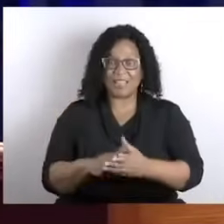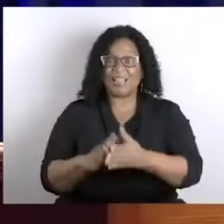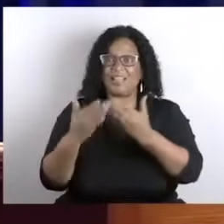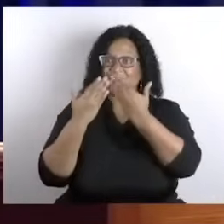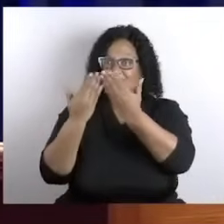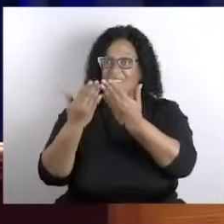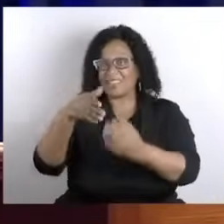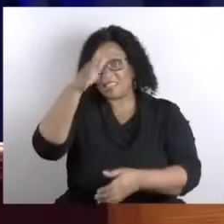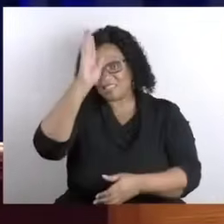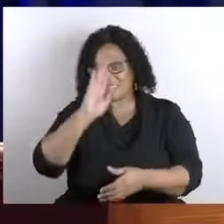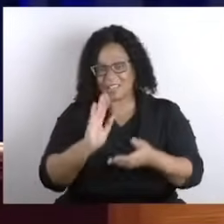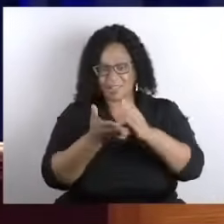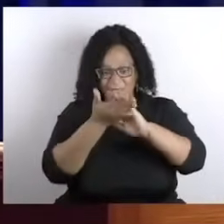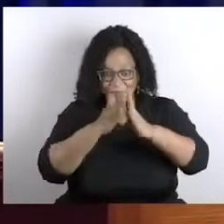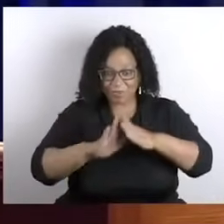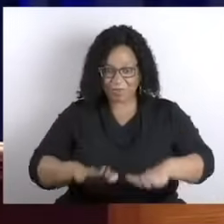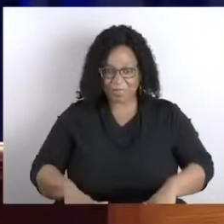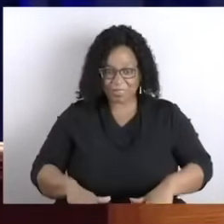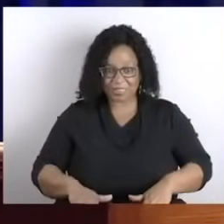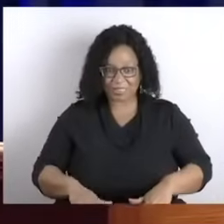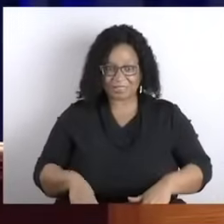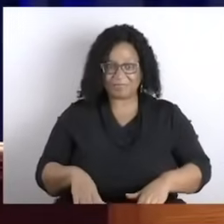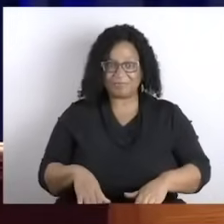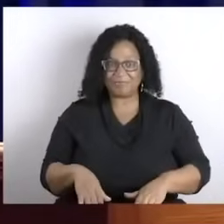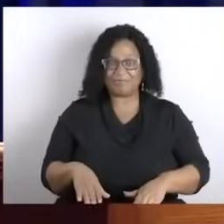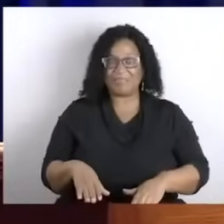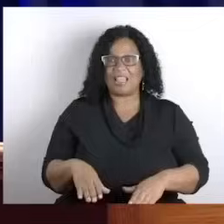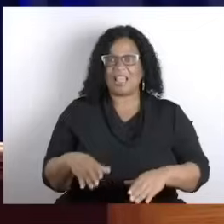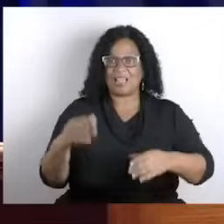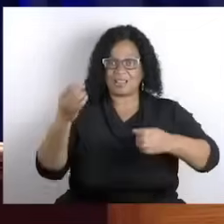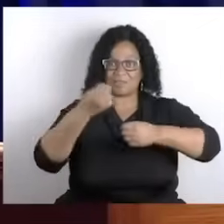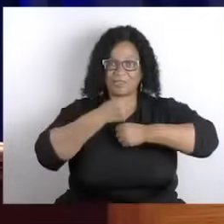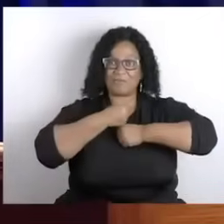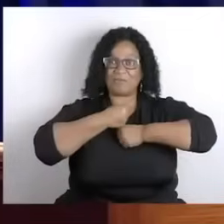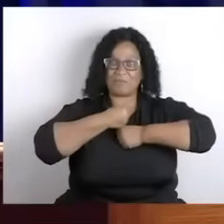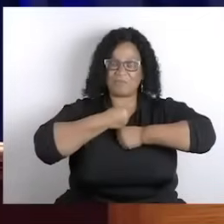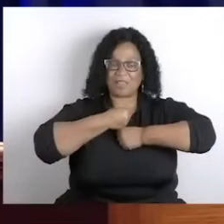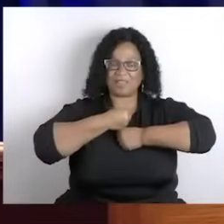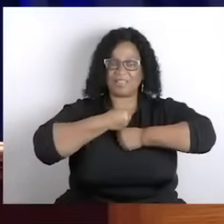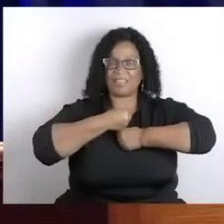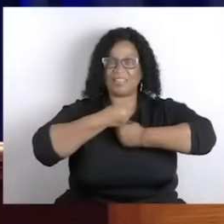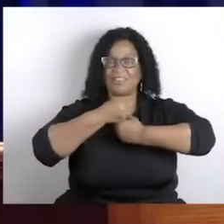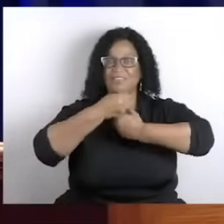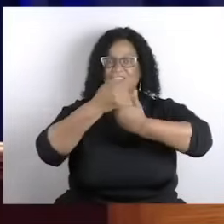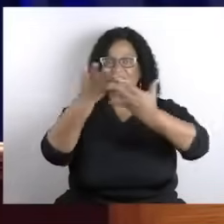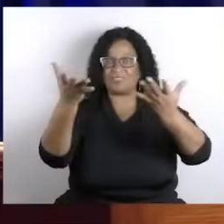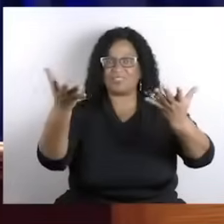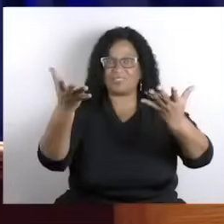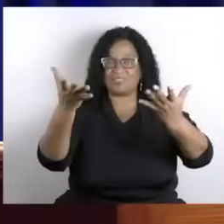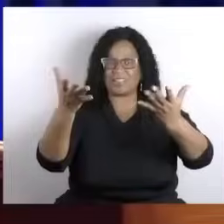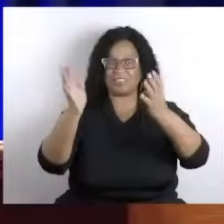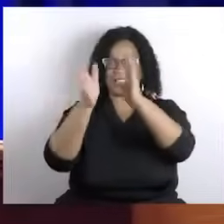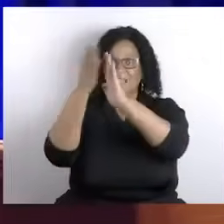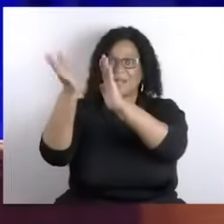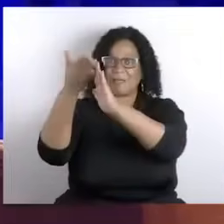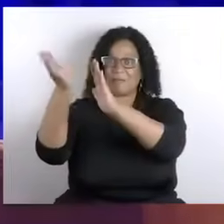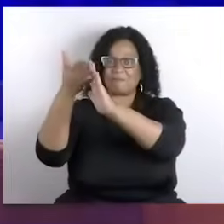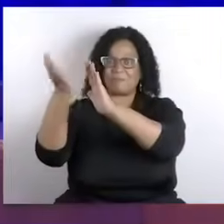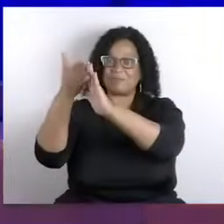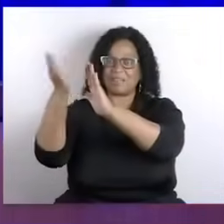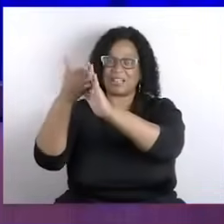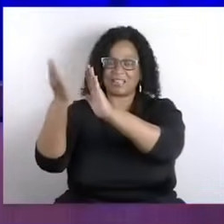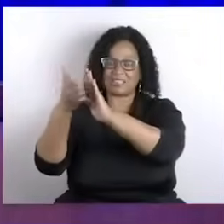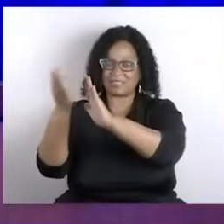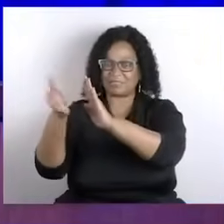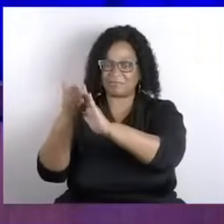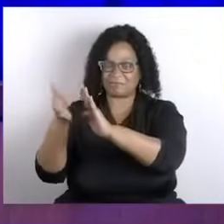if you know you got peace, I dare you to ramp back, open up your mouth, and begin to praise him